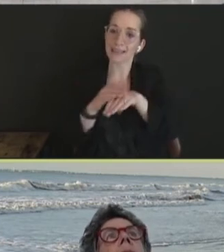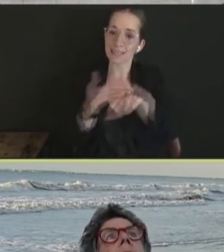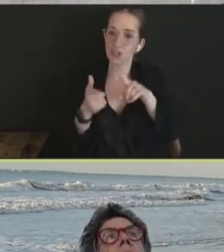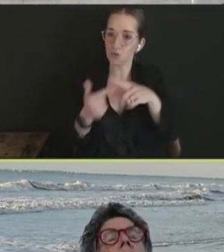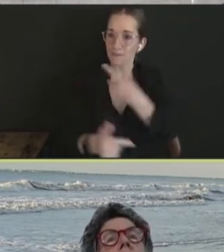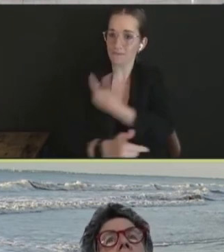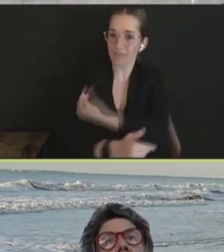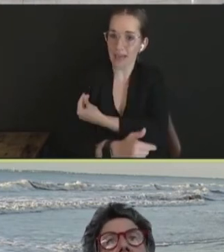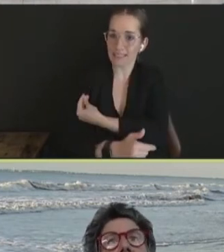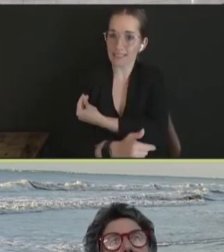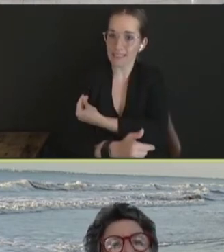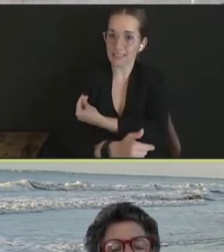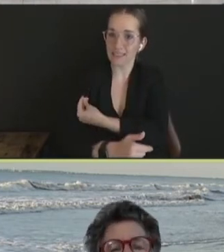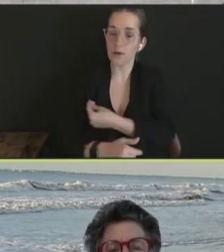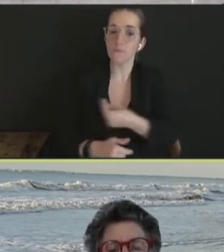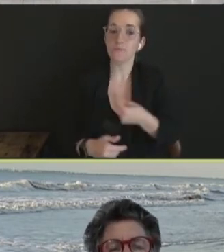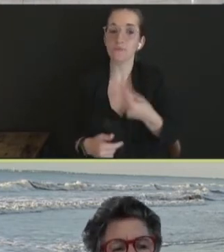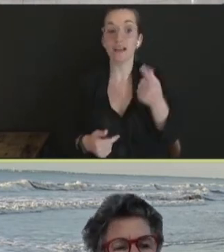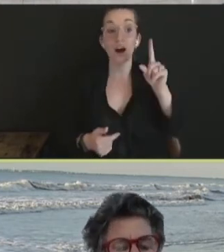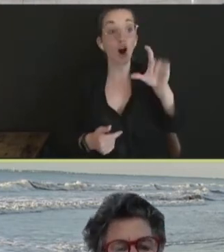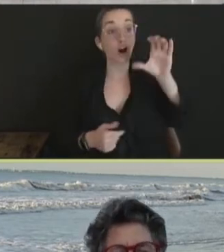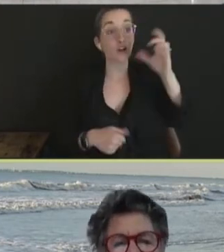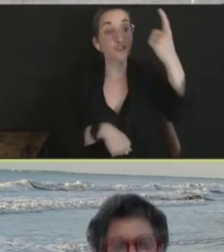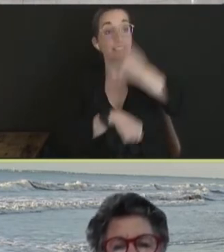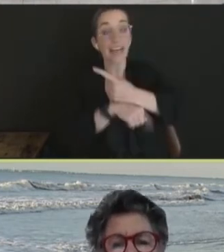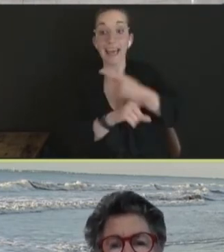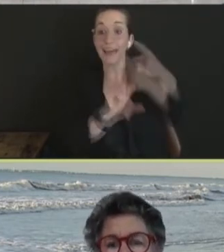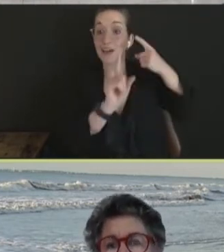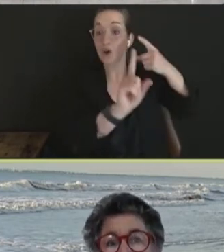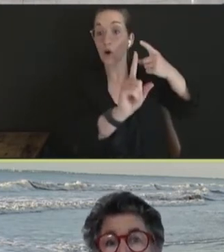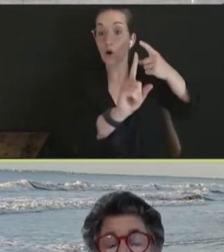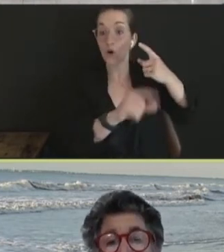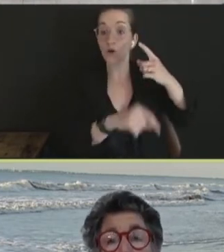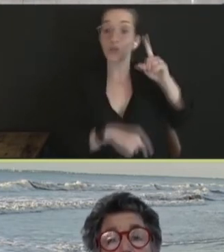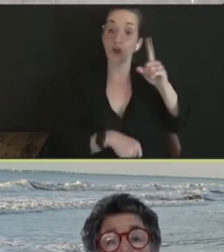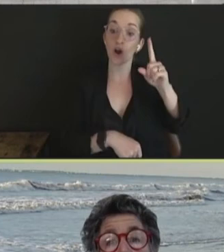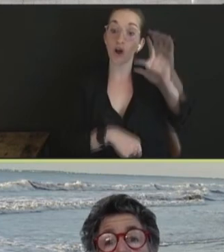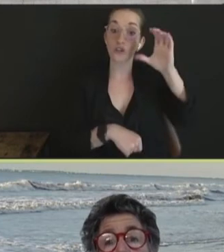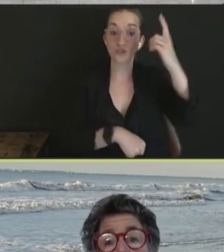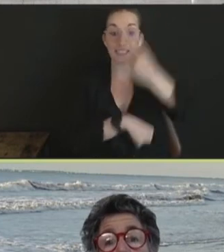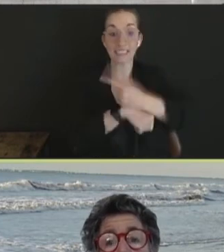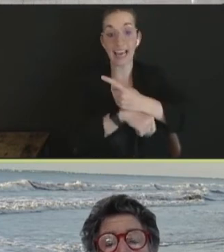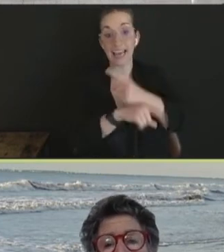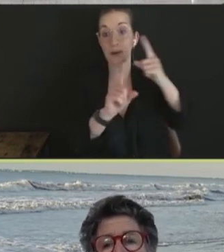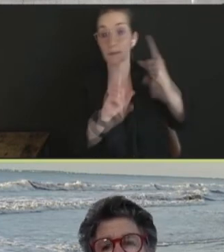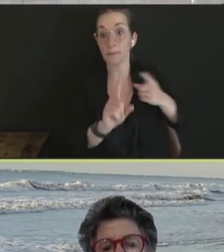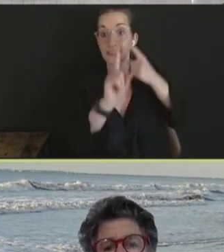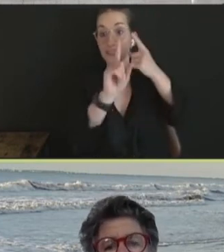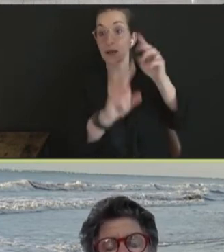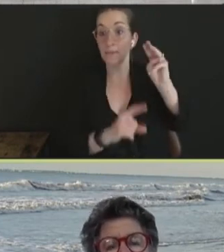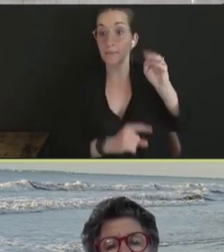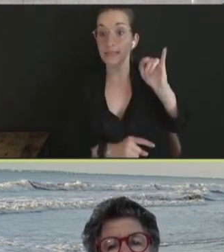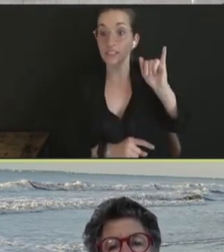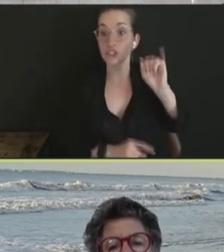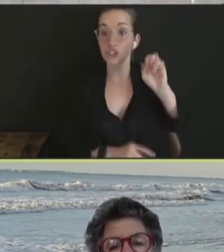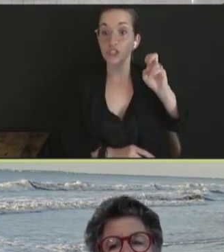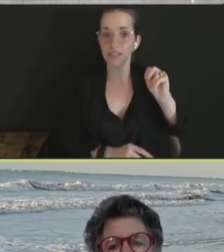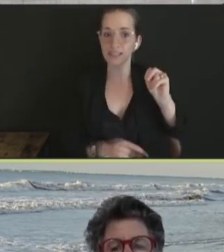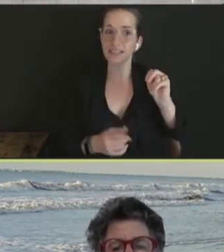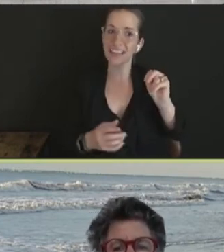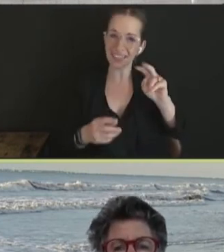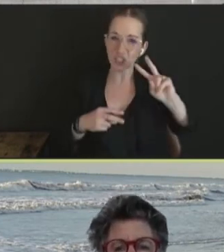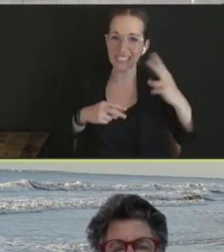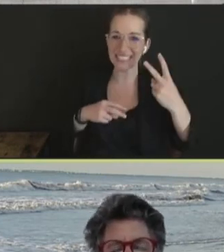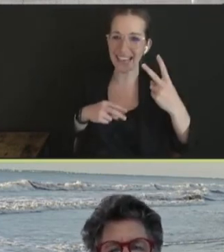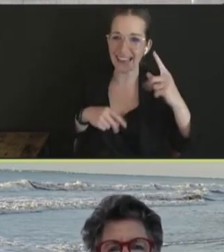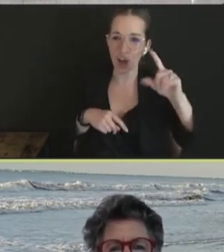talk about this 100-day goal or 100-day mission, and it's also in the American Preparedness Plan, I also want to remind us that there's a second 100 days that